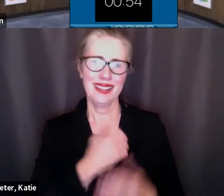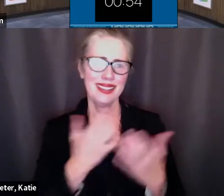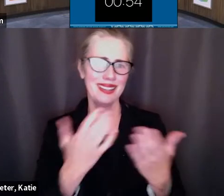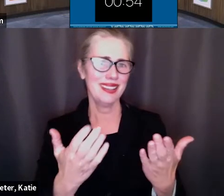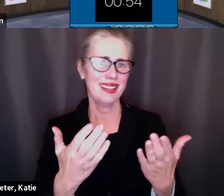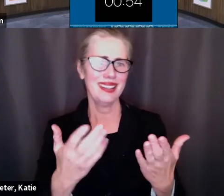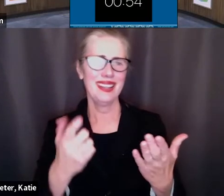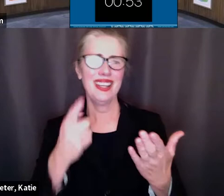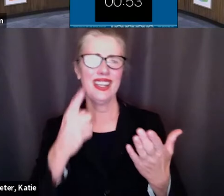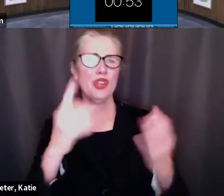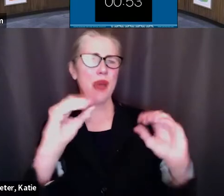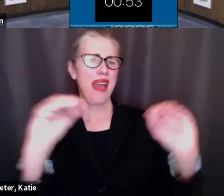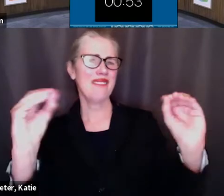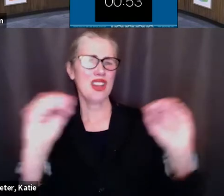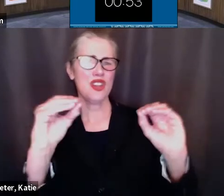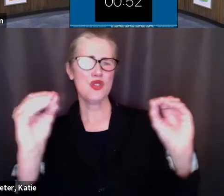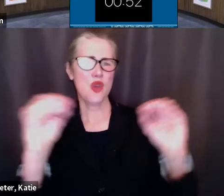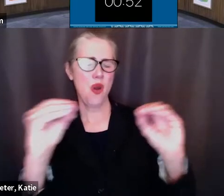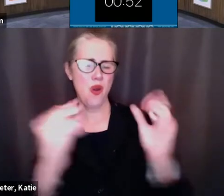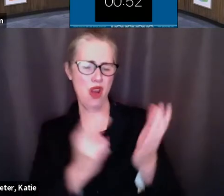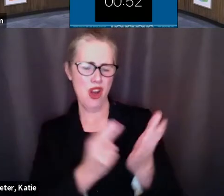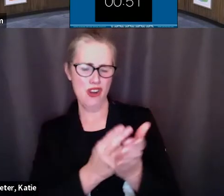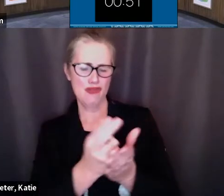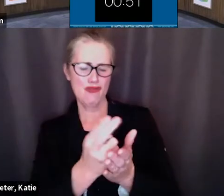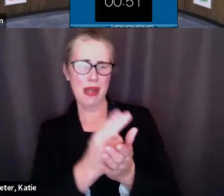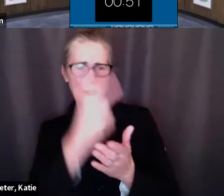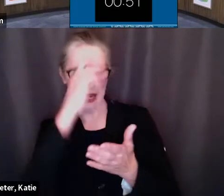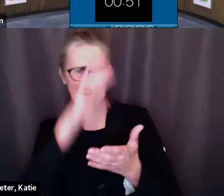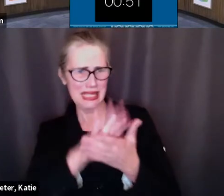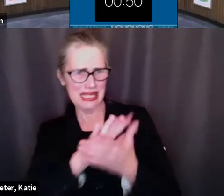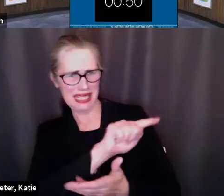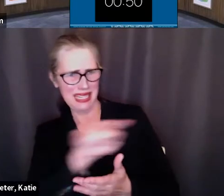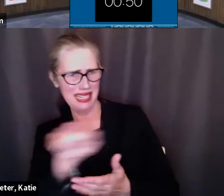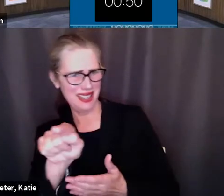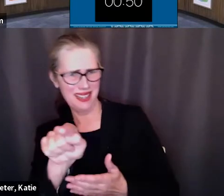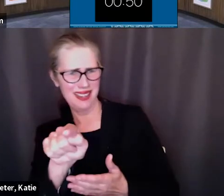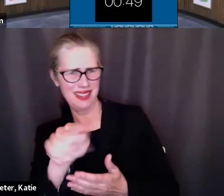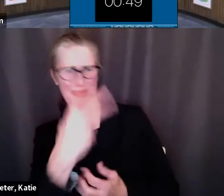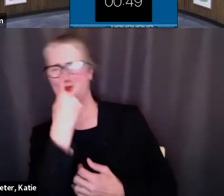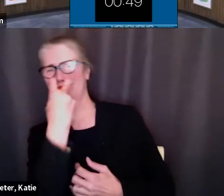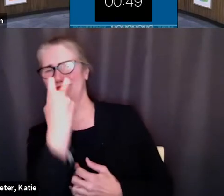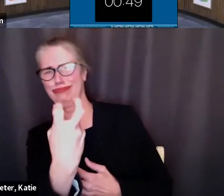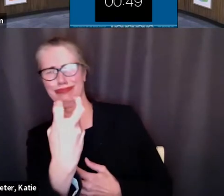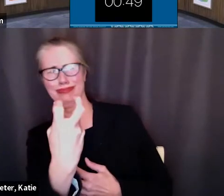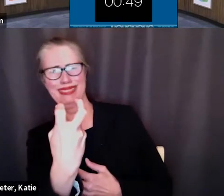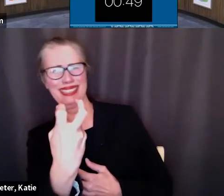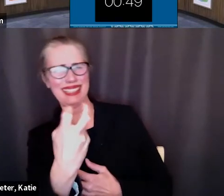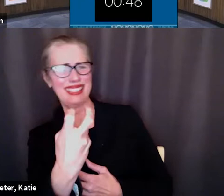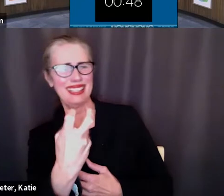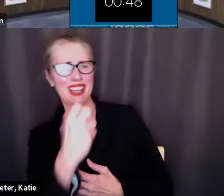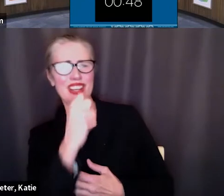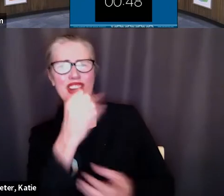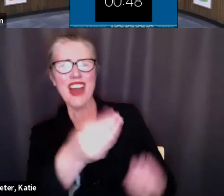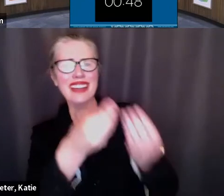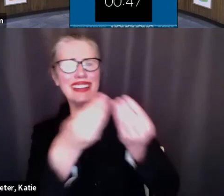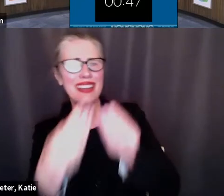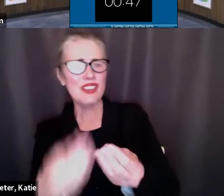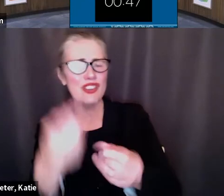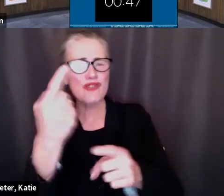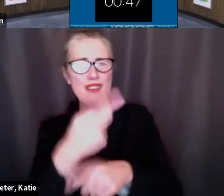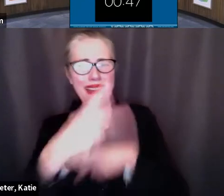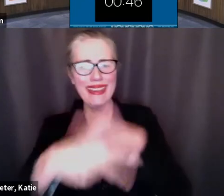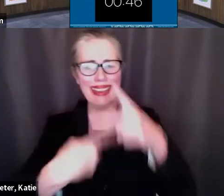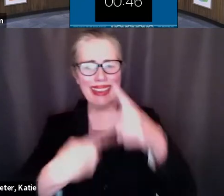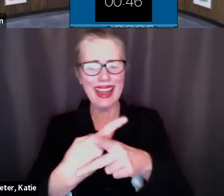credibility if you're listening to people like that that are that are not giving you consistent information children i've always been healthier in